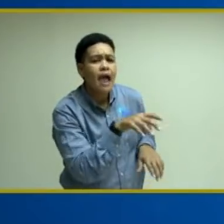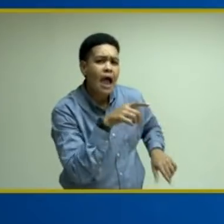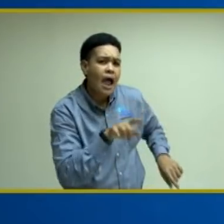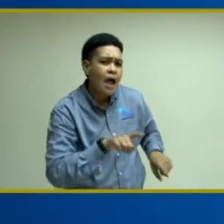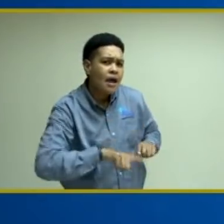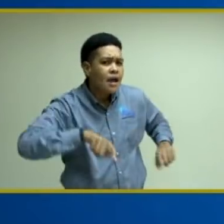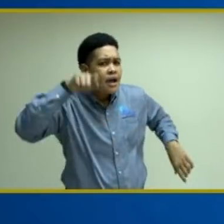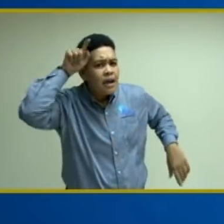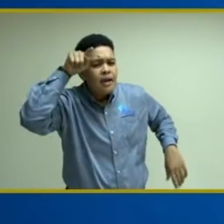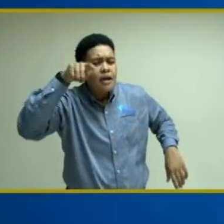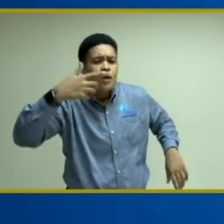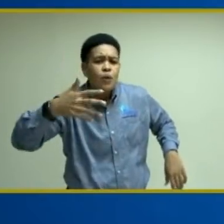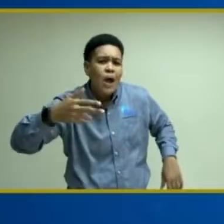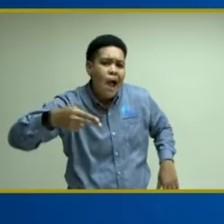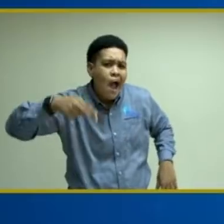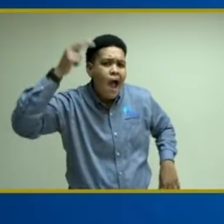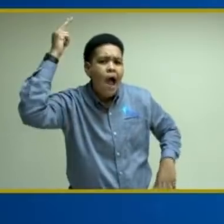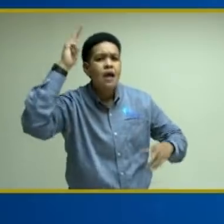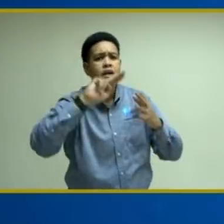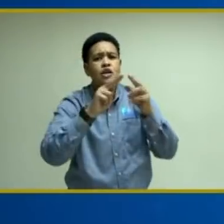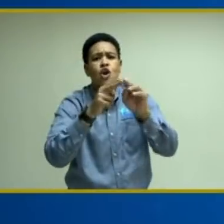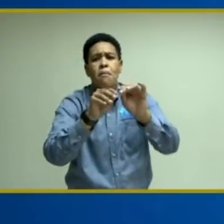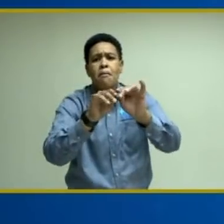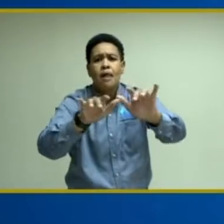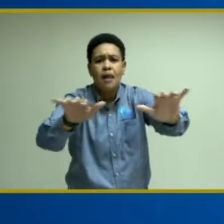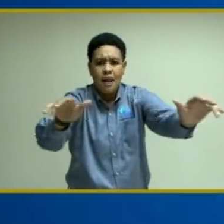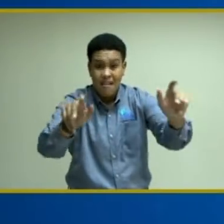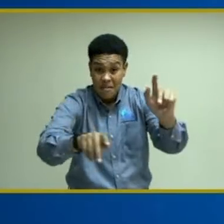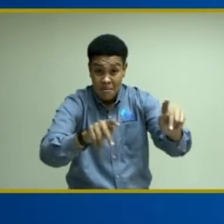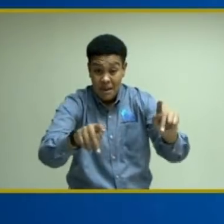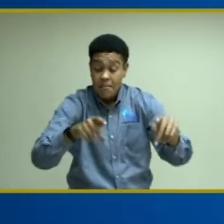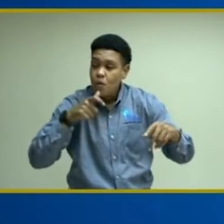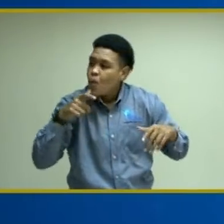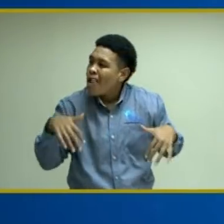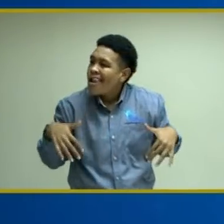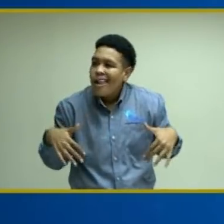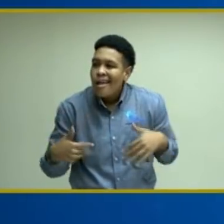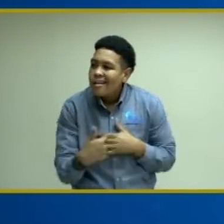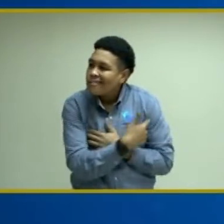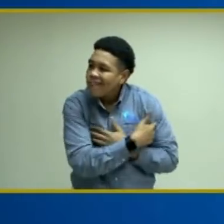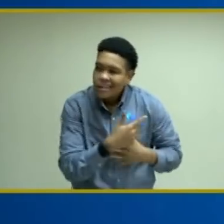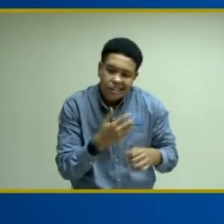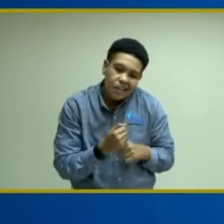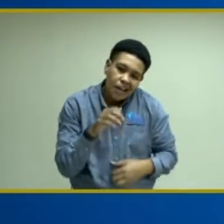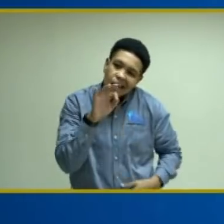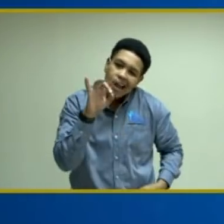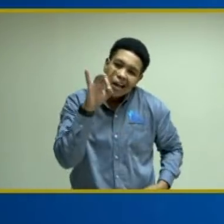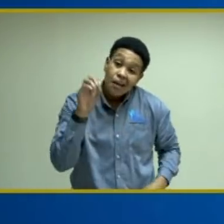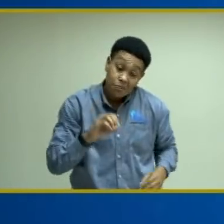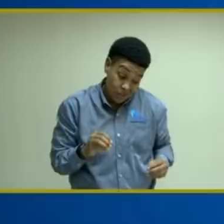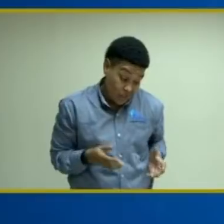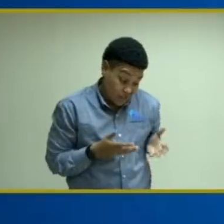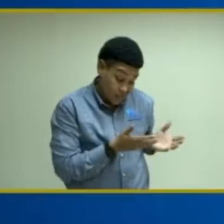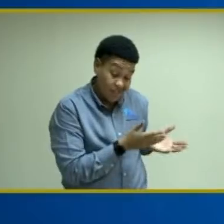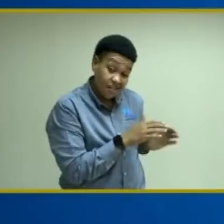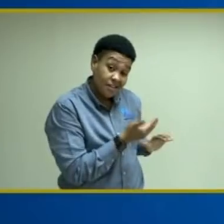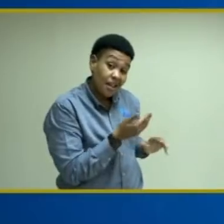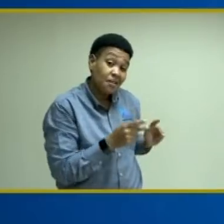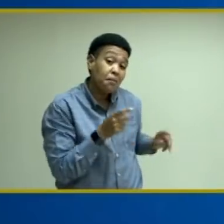again, very, very high numbers of persons unvaccinated. 98%